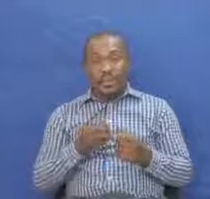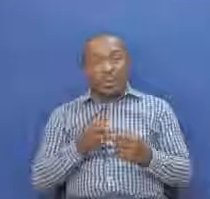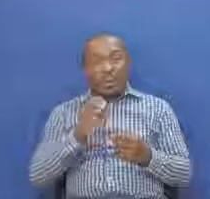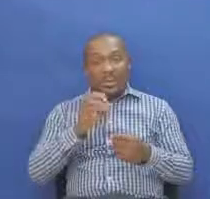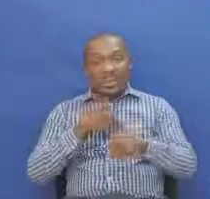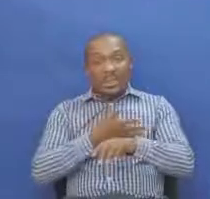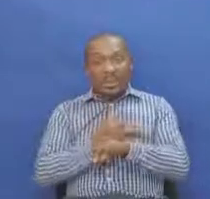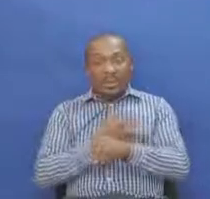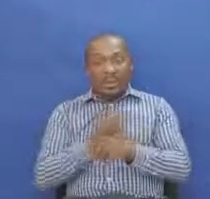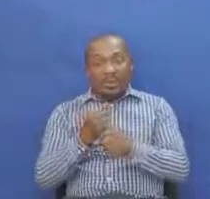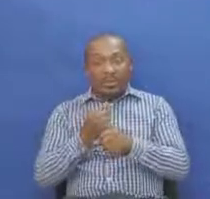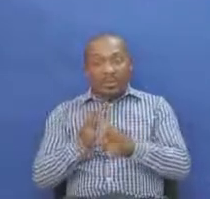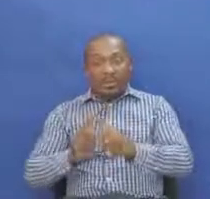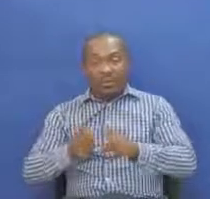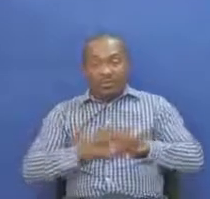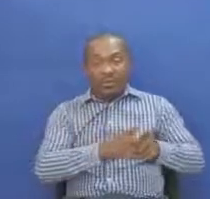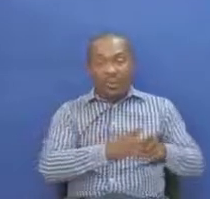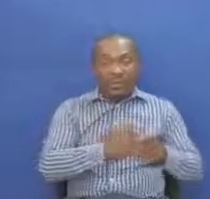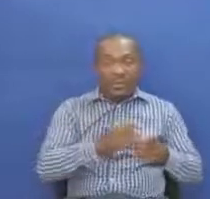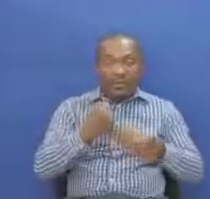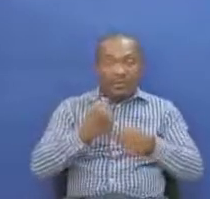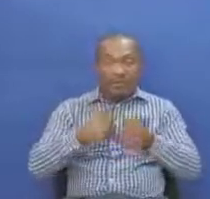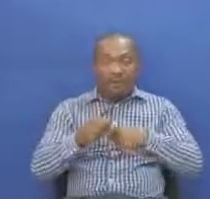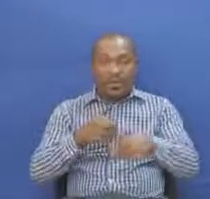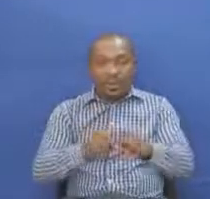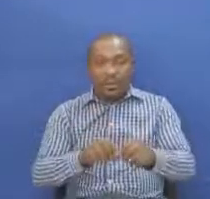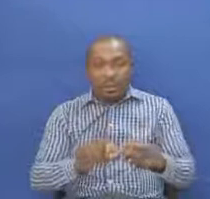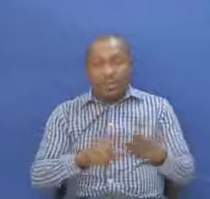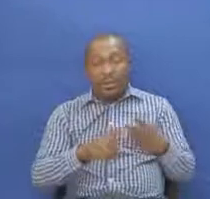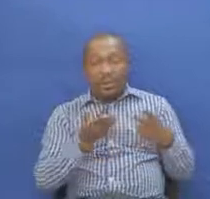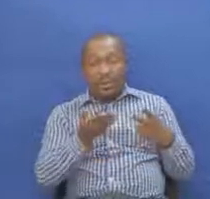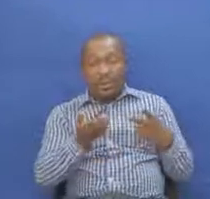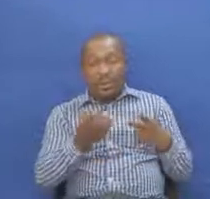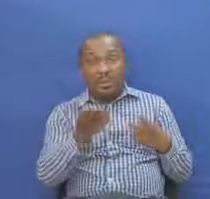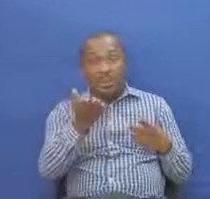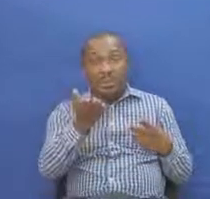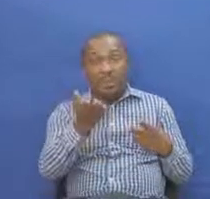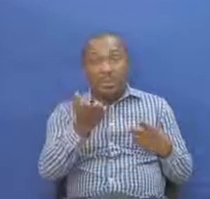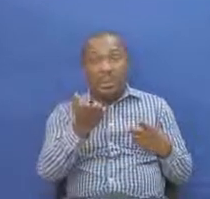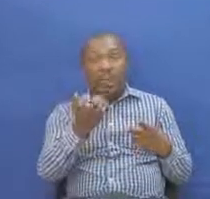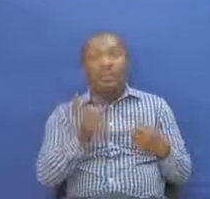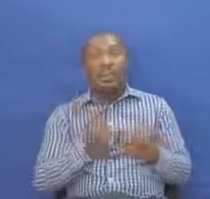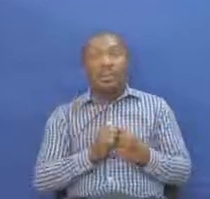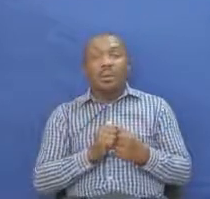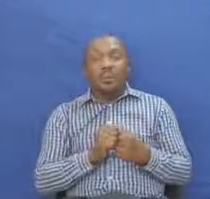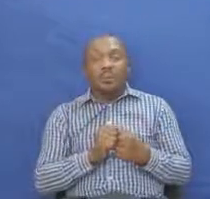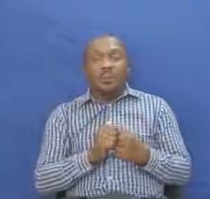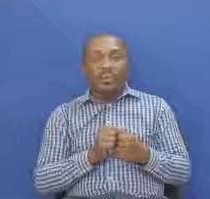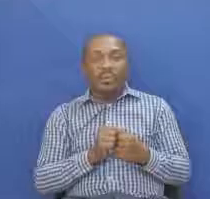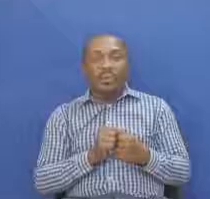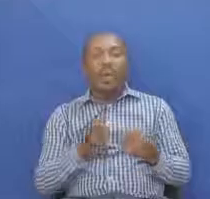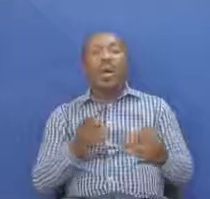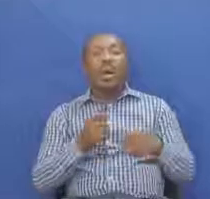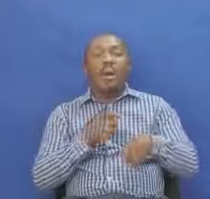various functions. Another importance of growth, can you mention it? Oh yes. Another importance, we say,